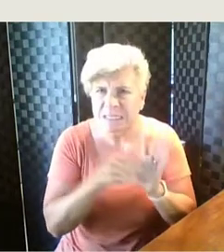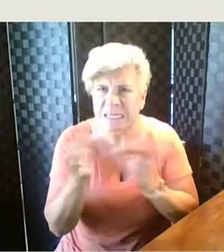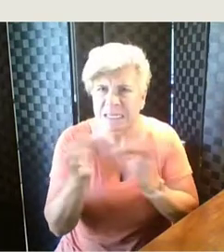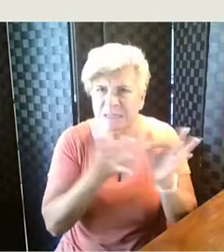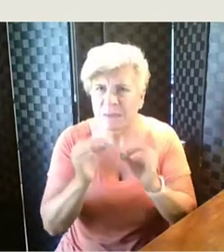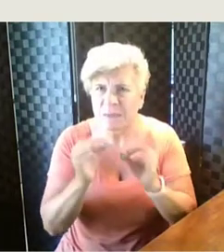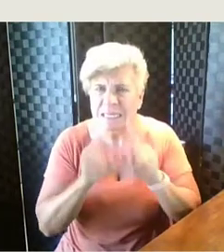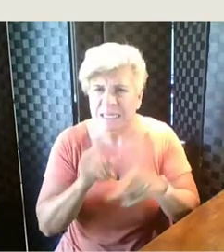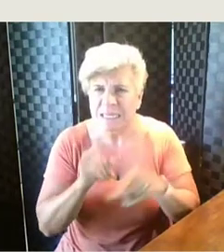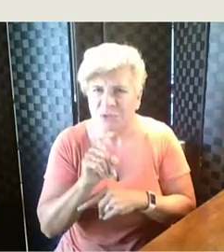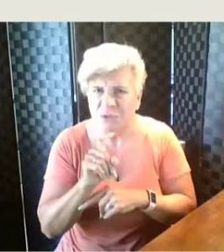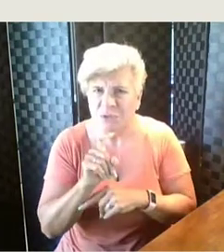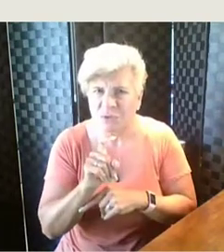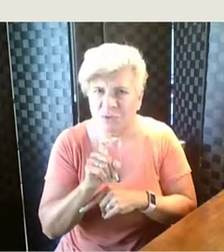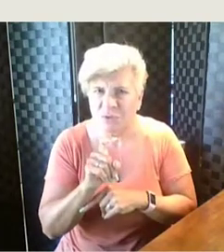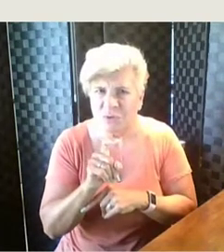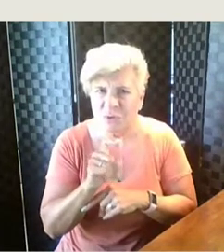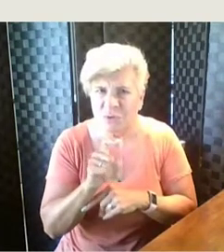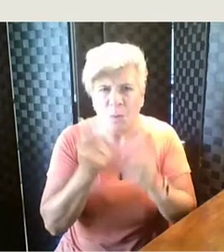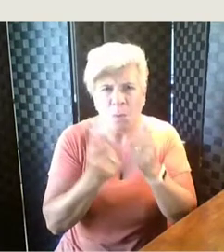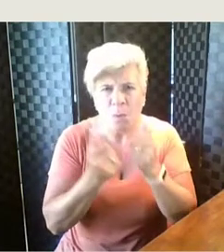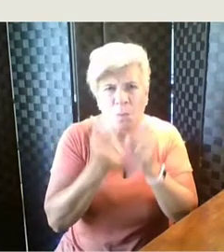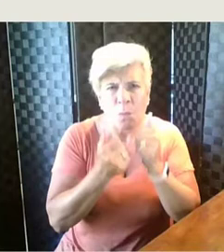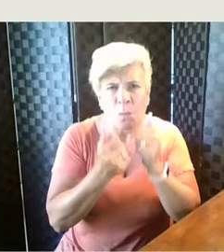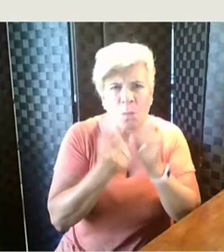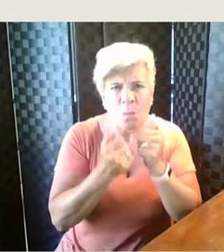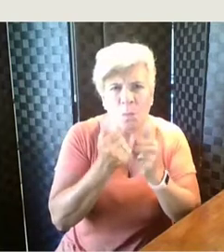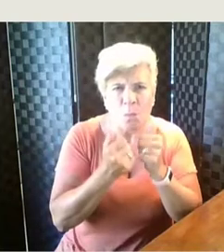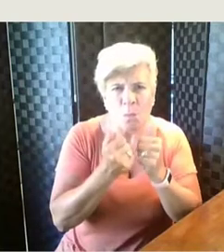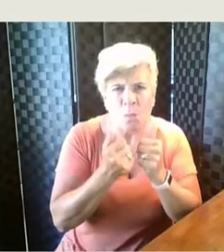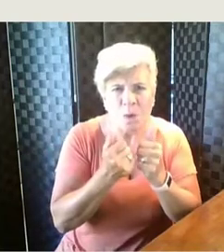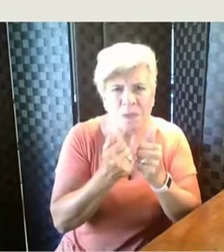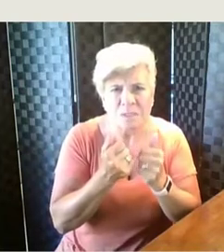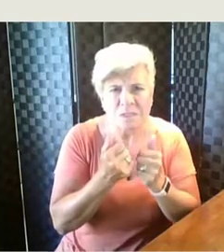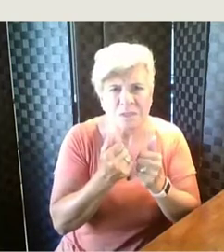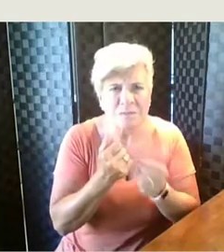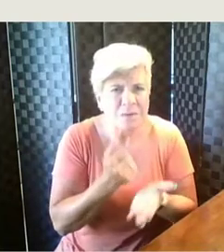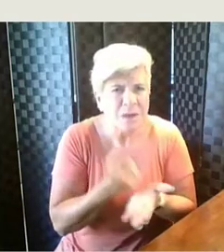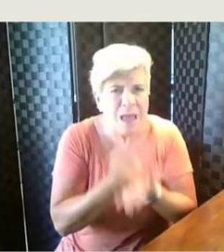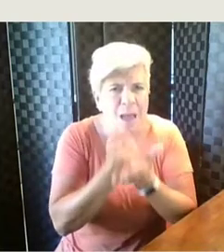answer? Well, what are the properties of addition that could help him?